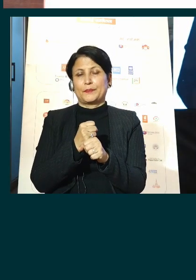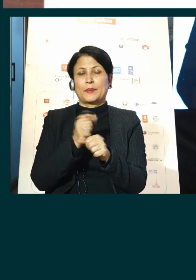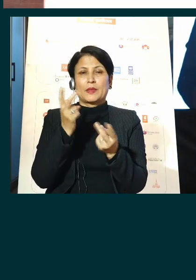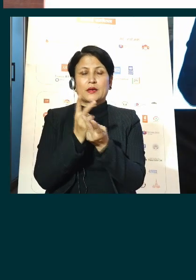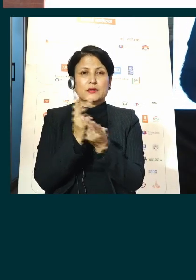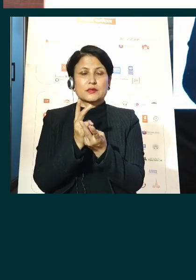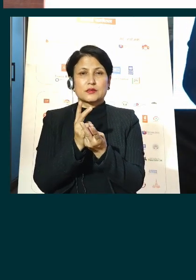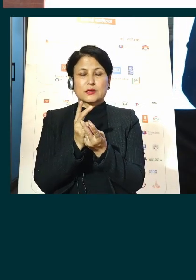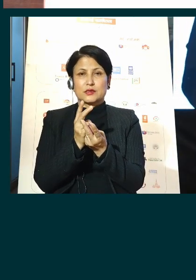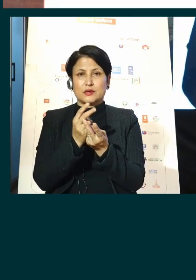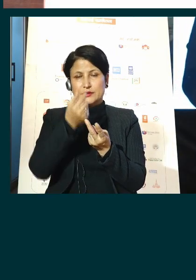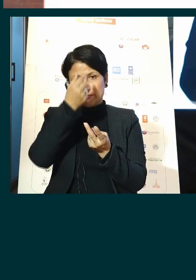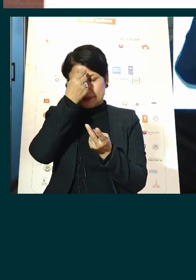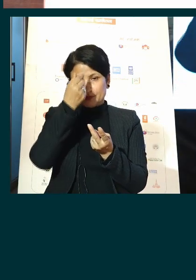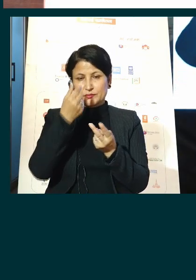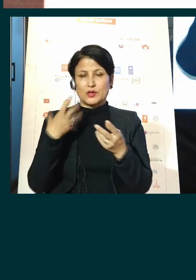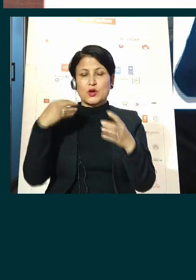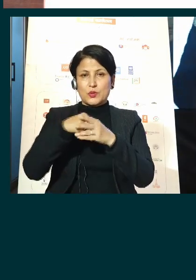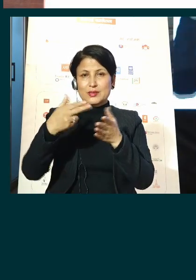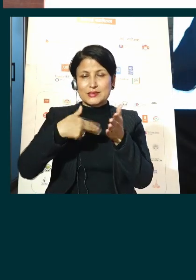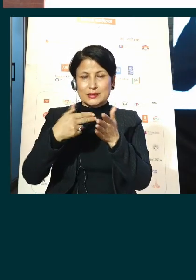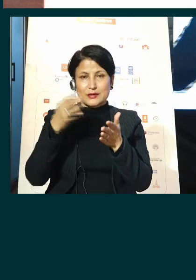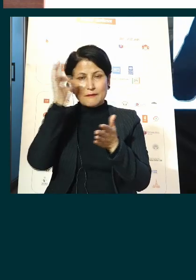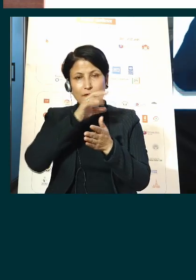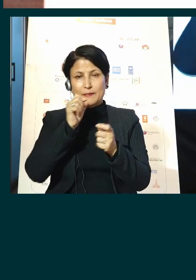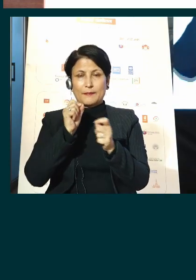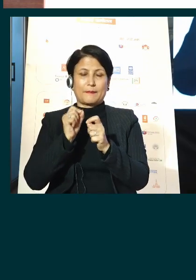drawing and photography and filmmaking. So that's a nice connection.